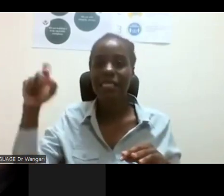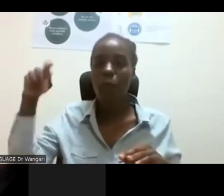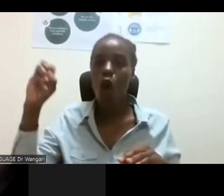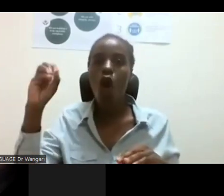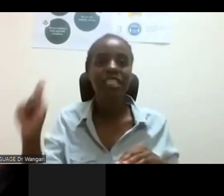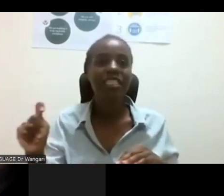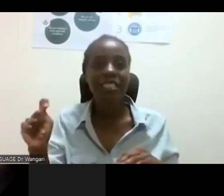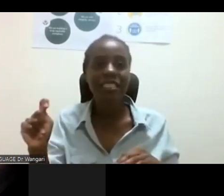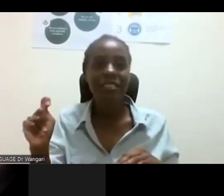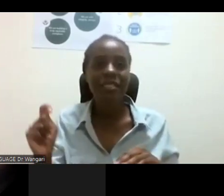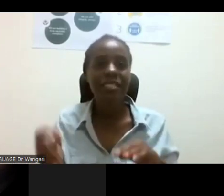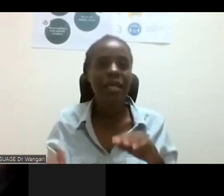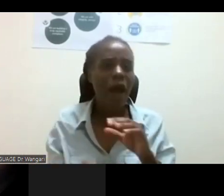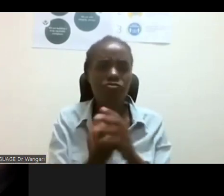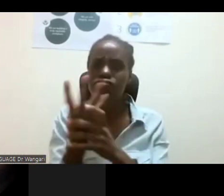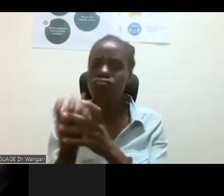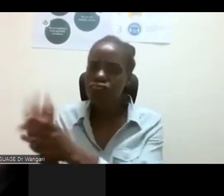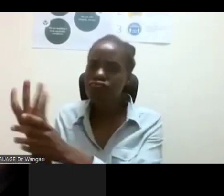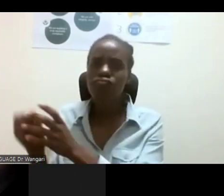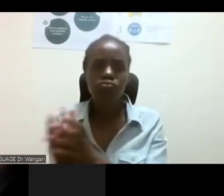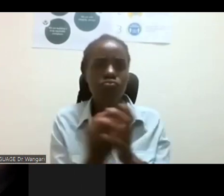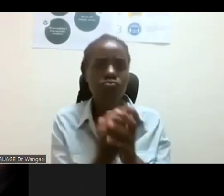which is coming up in medicalization.